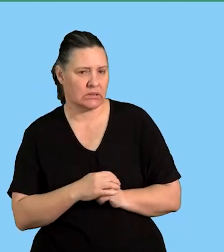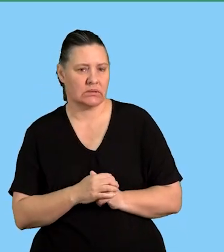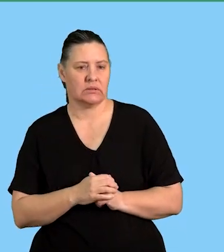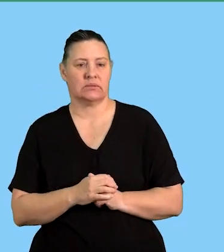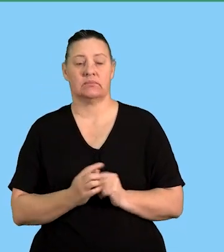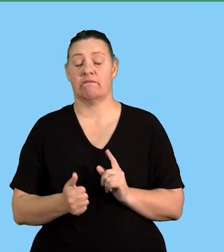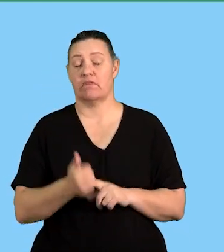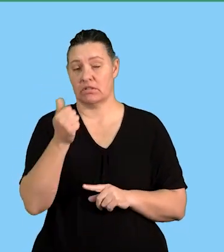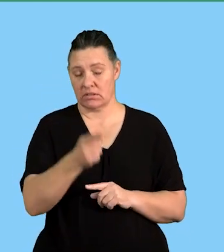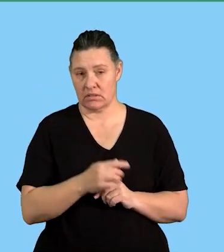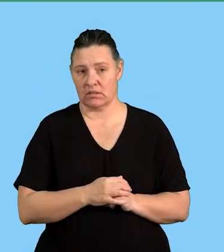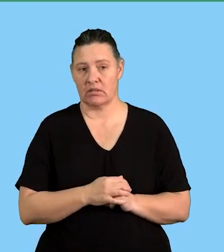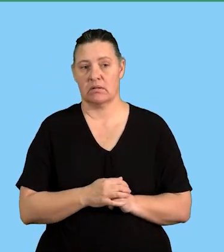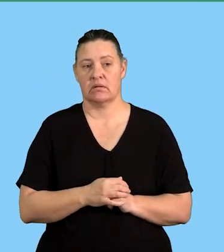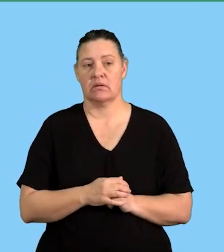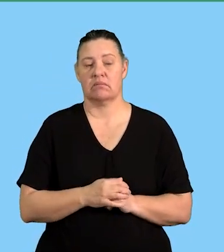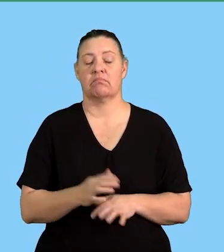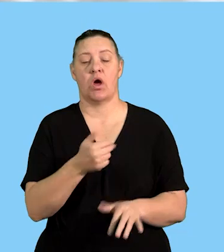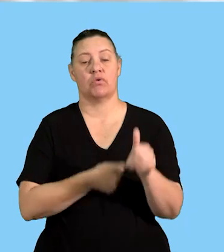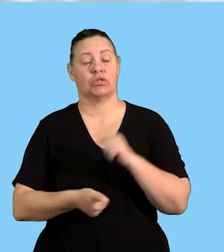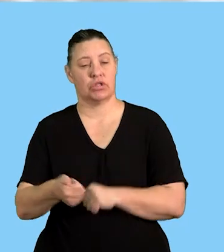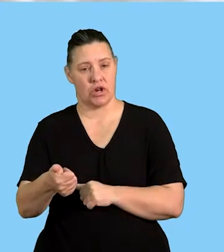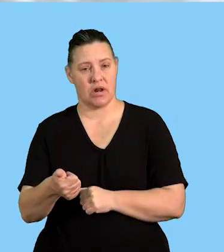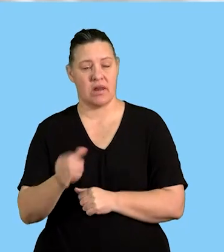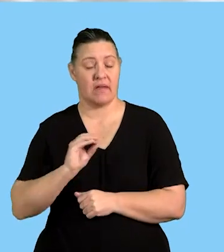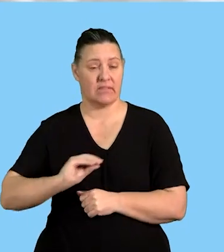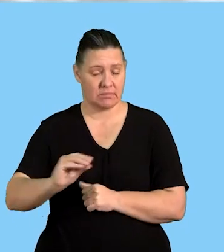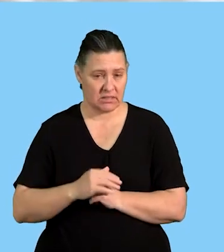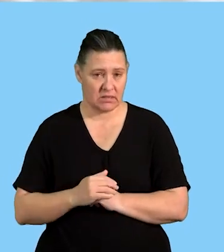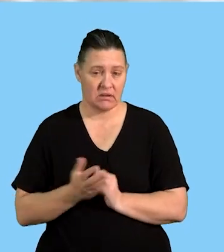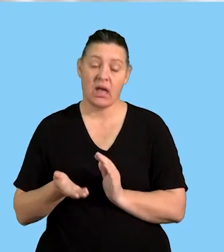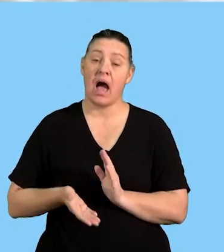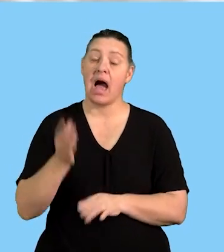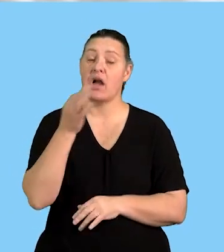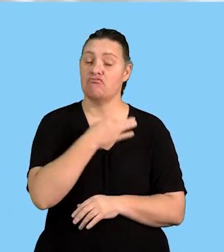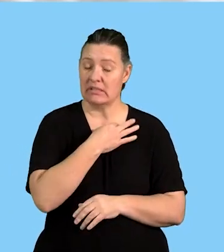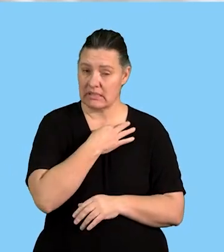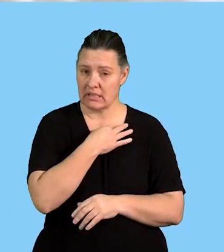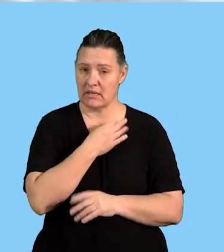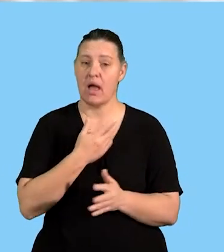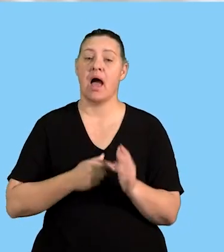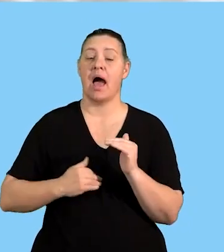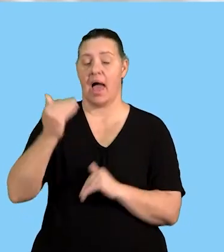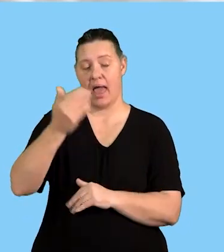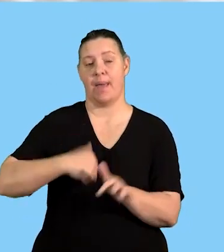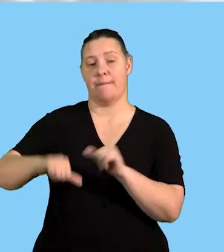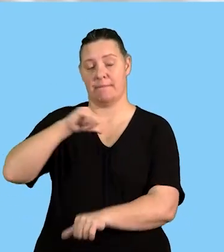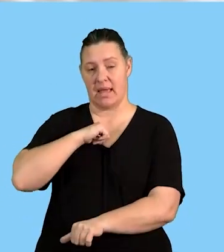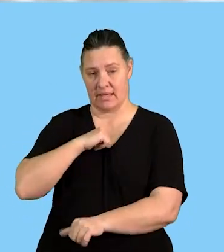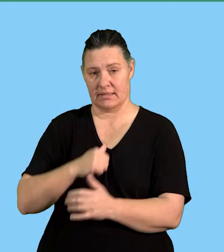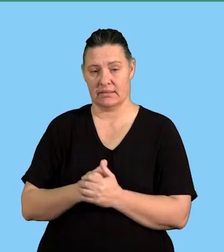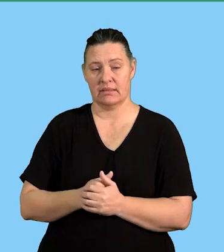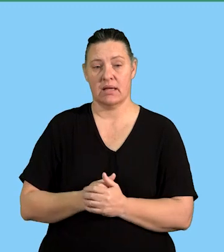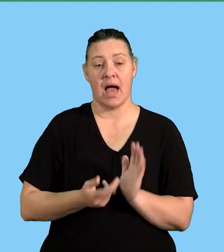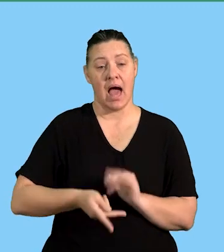First is return on investment. To say the higher the risk, the higher the return. Higher risk